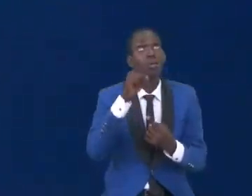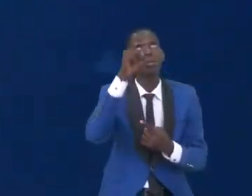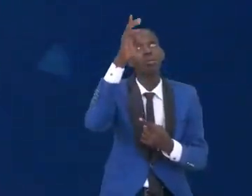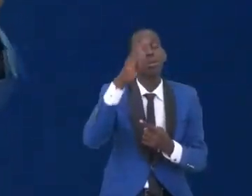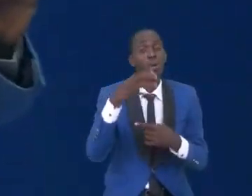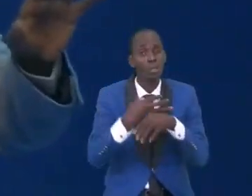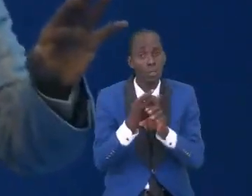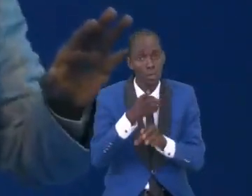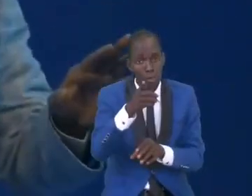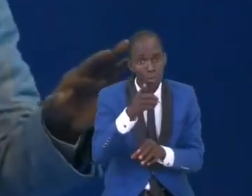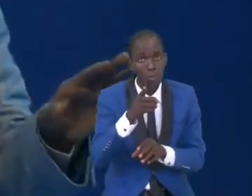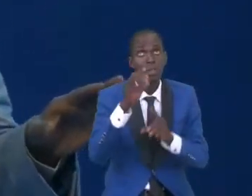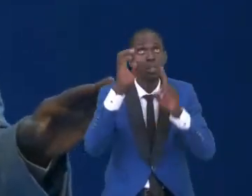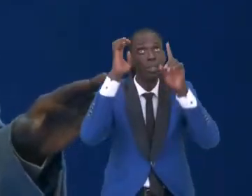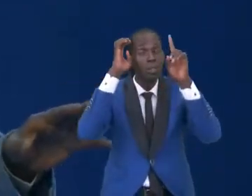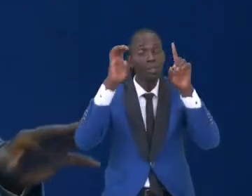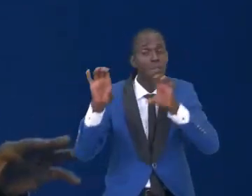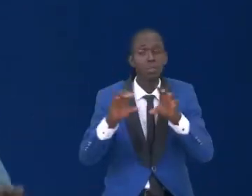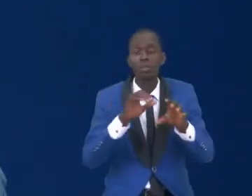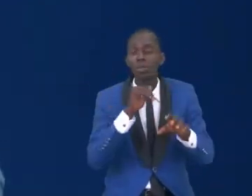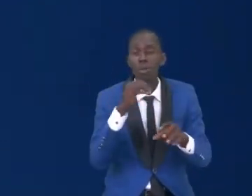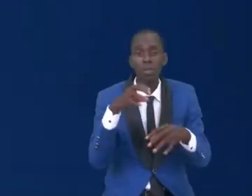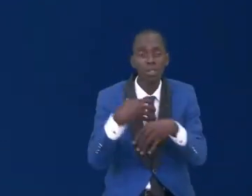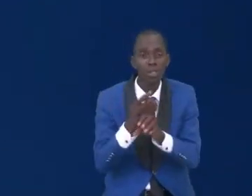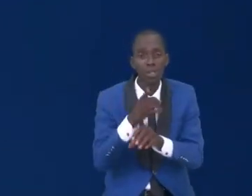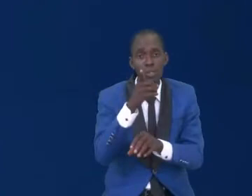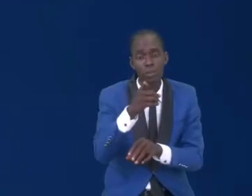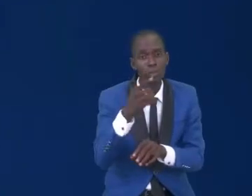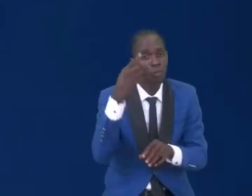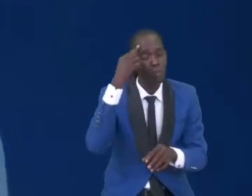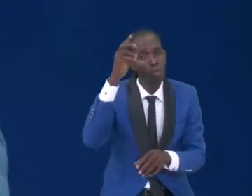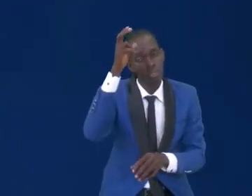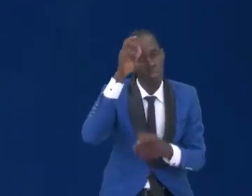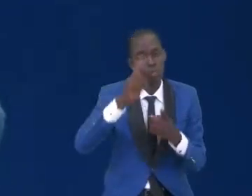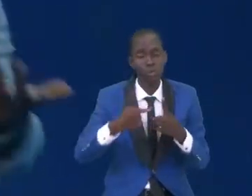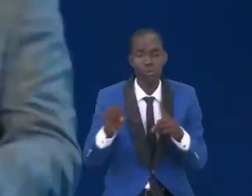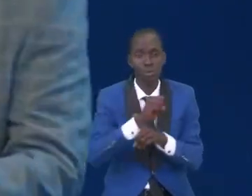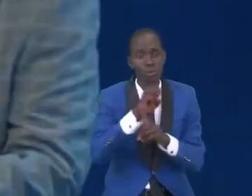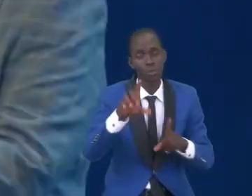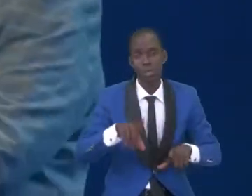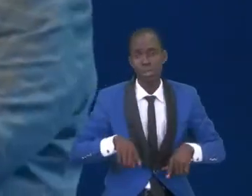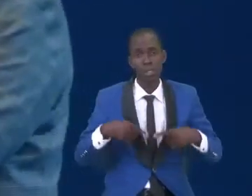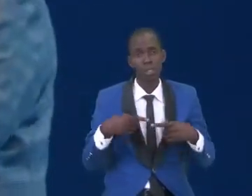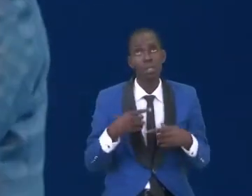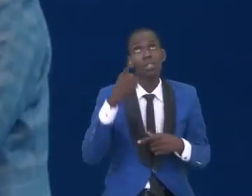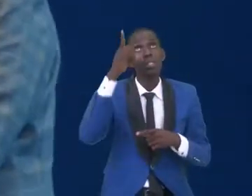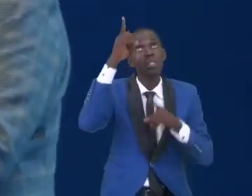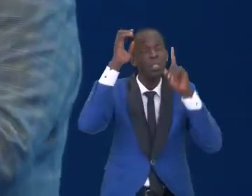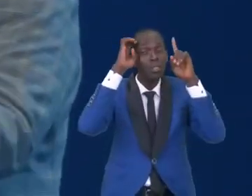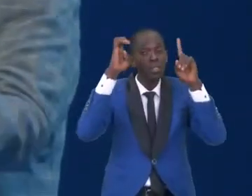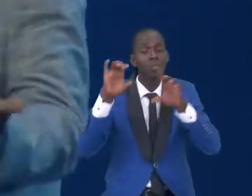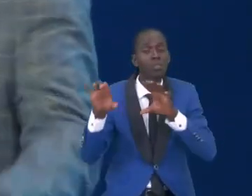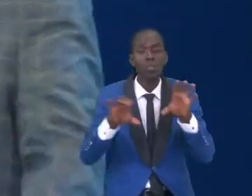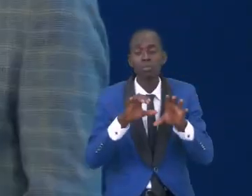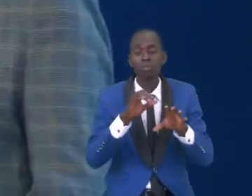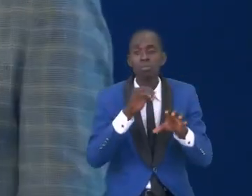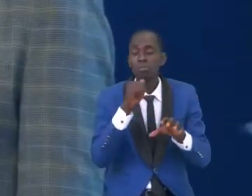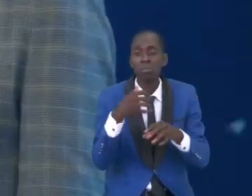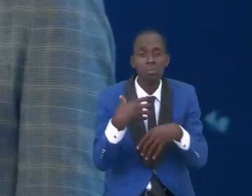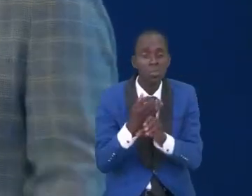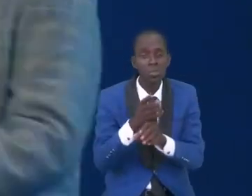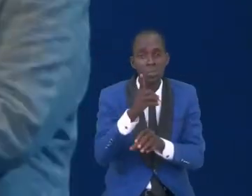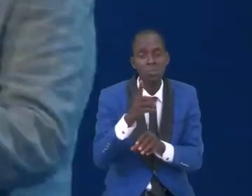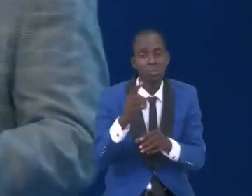He didn't create you for Satan to torment your life. He didn't create you for sickness to make you